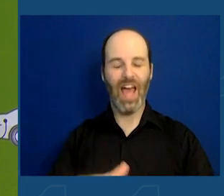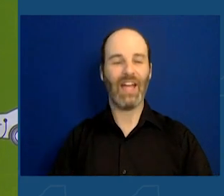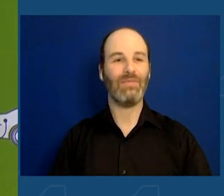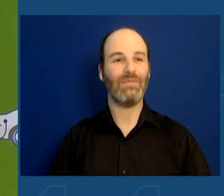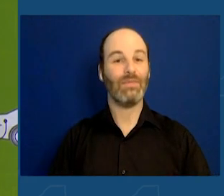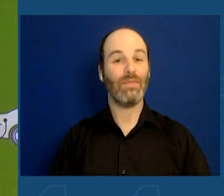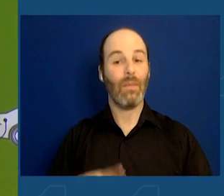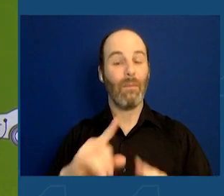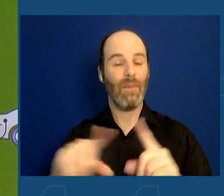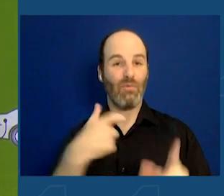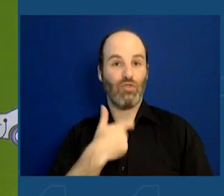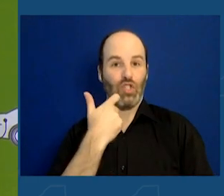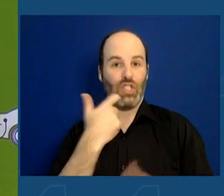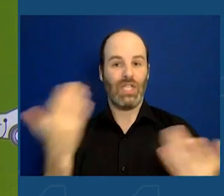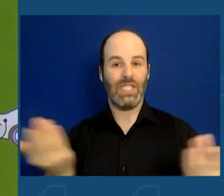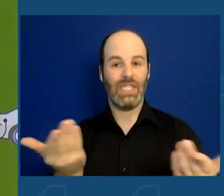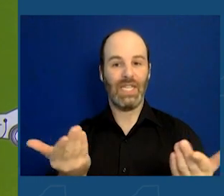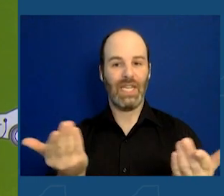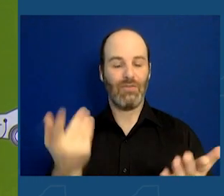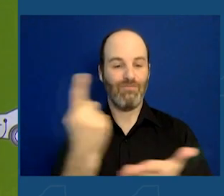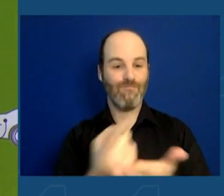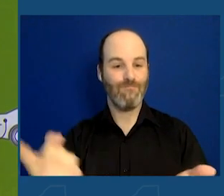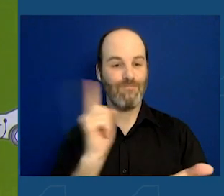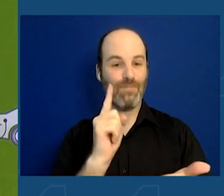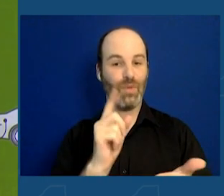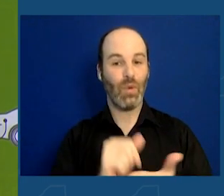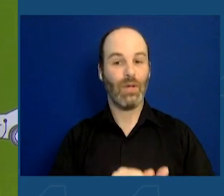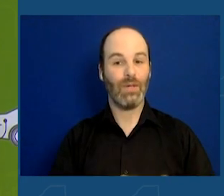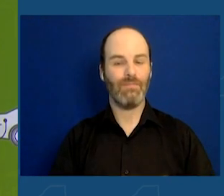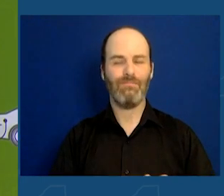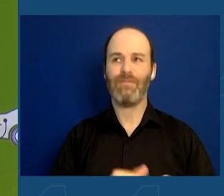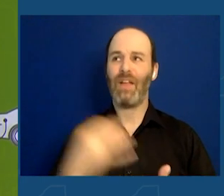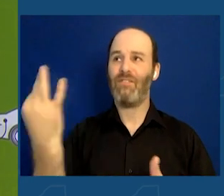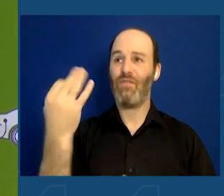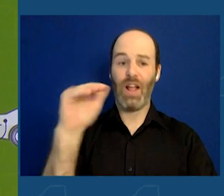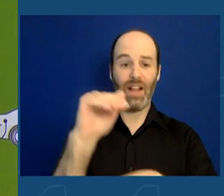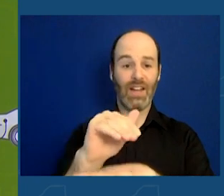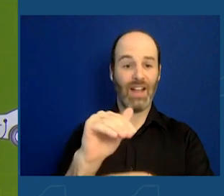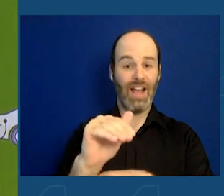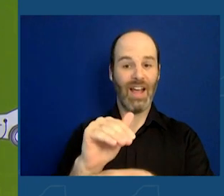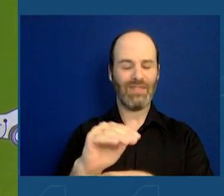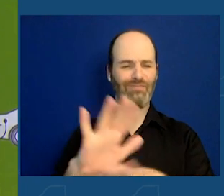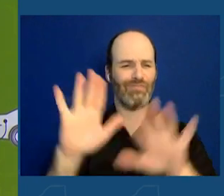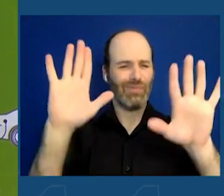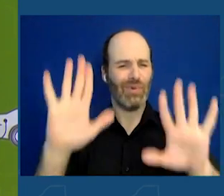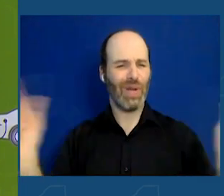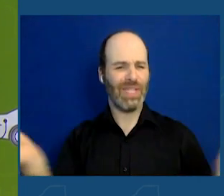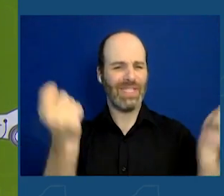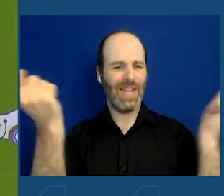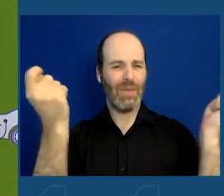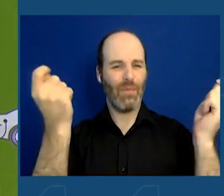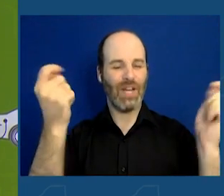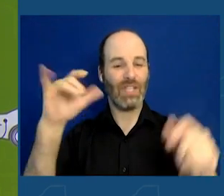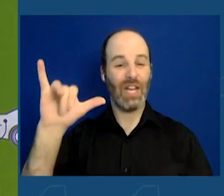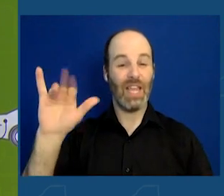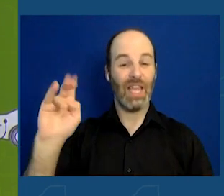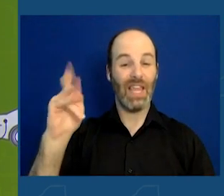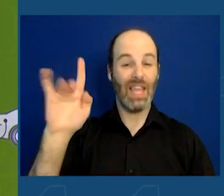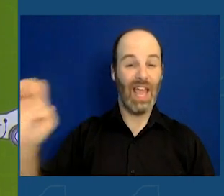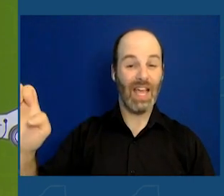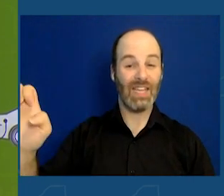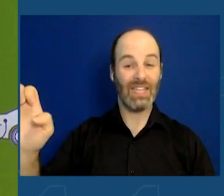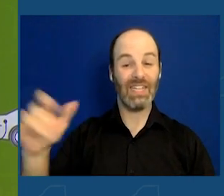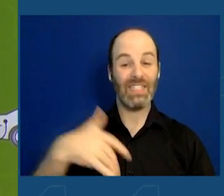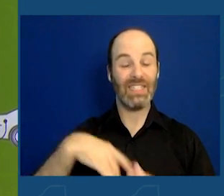last week ago, on a Friday night, at a great celebration at Yankee Stadium. We won't say any more about the Yankees right now.